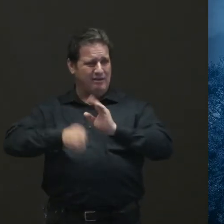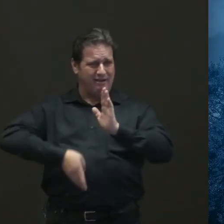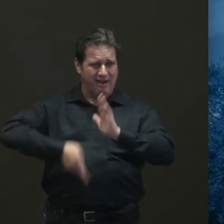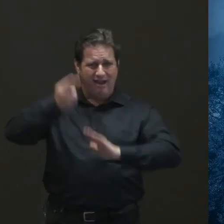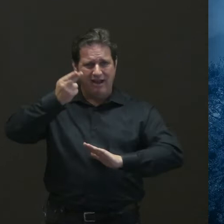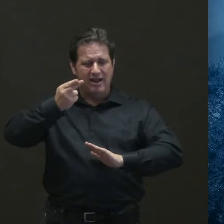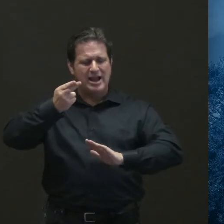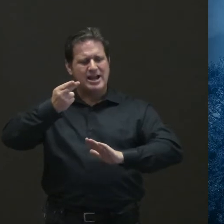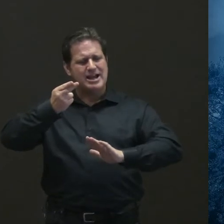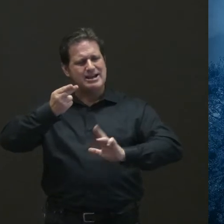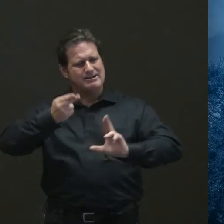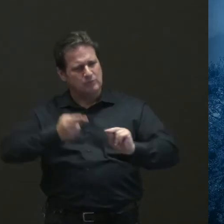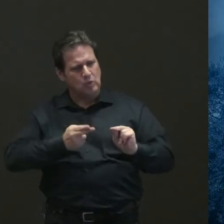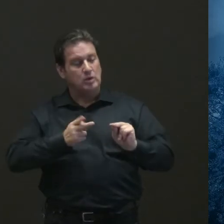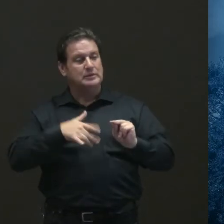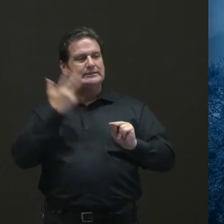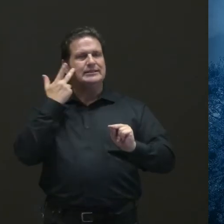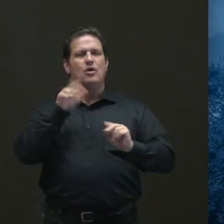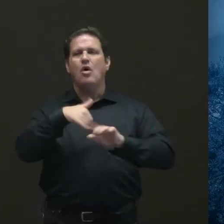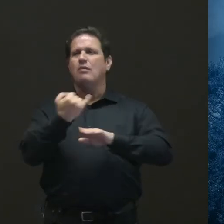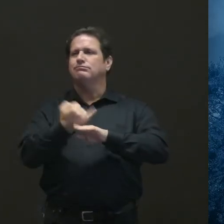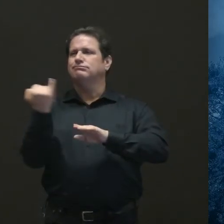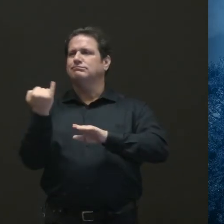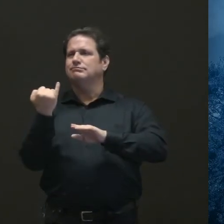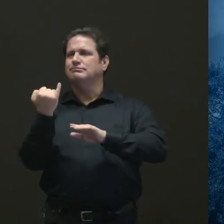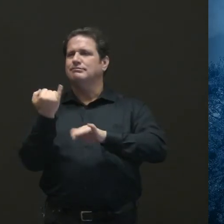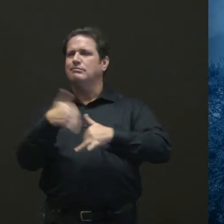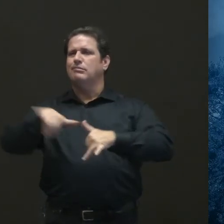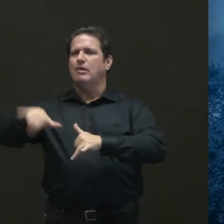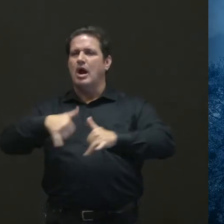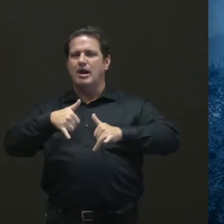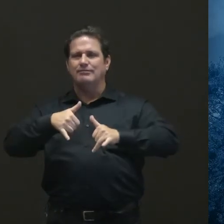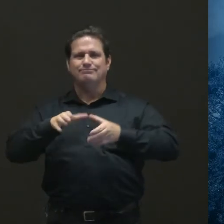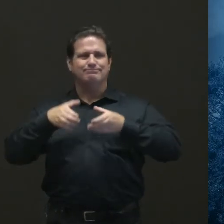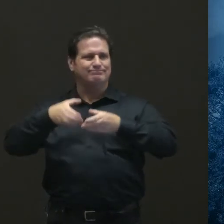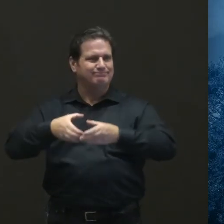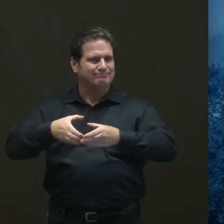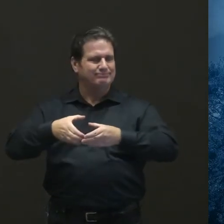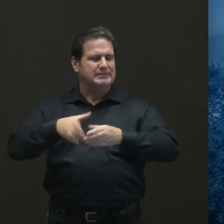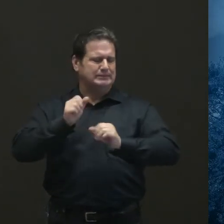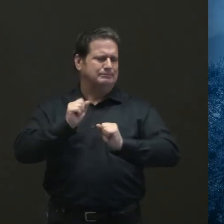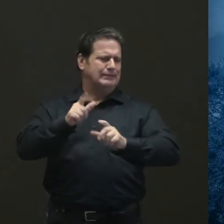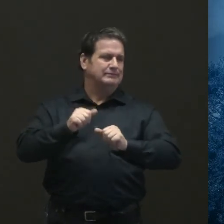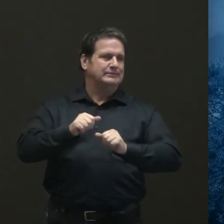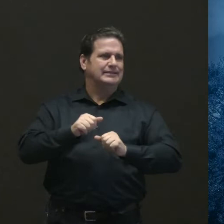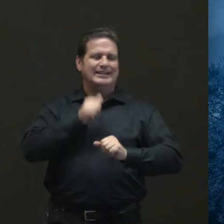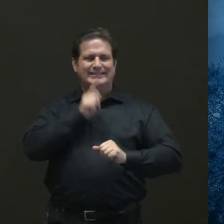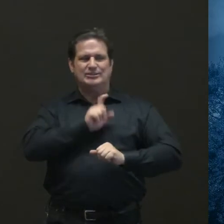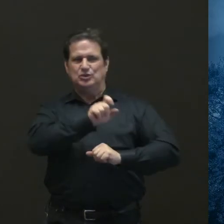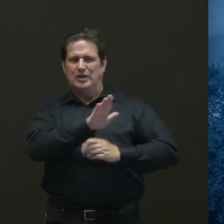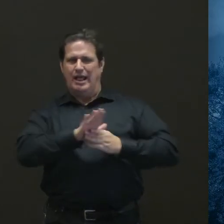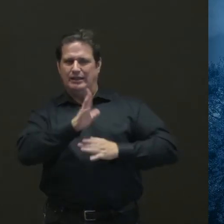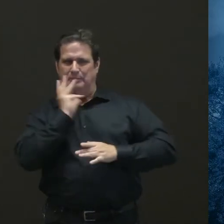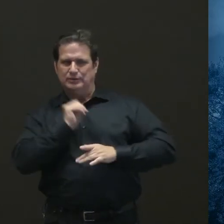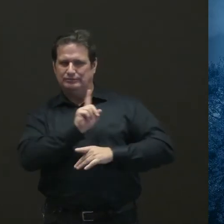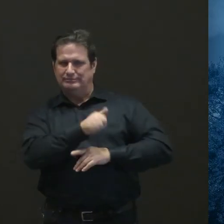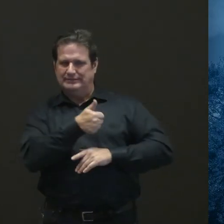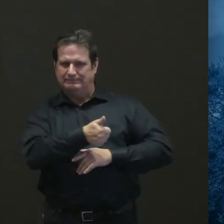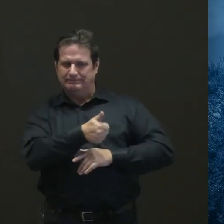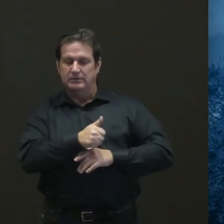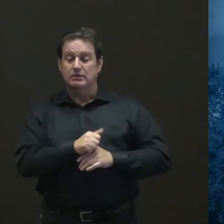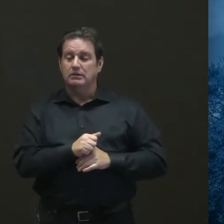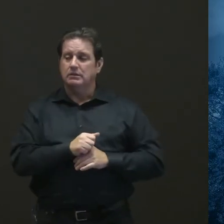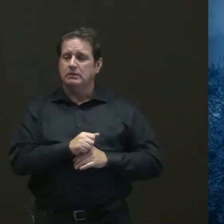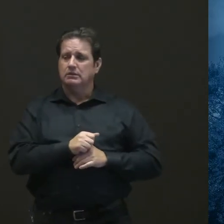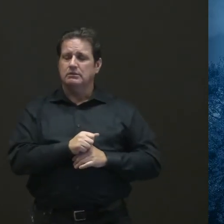seeing specific off-campus parties, not surprisingly. I'm not going to ask you about your college days, but